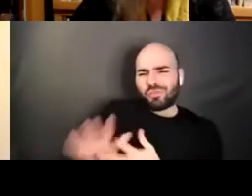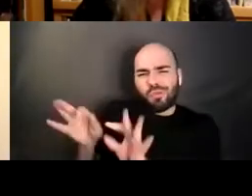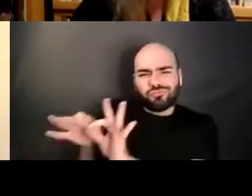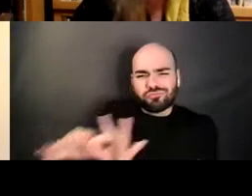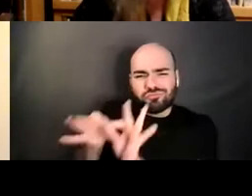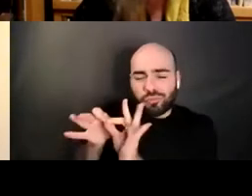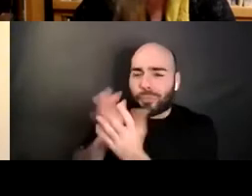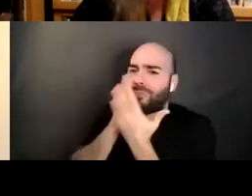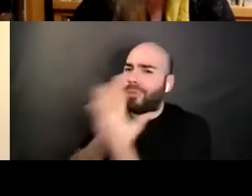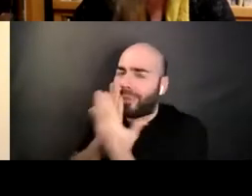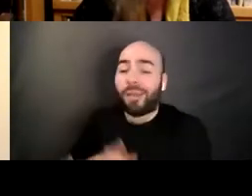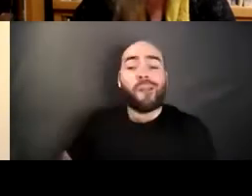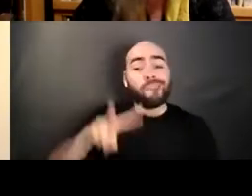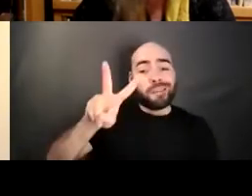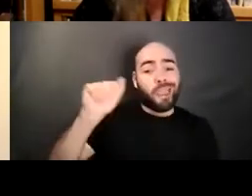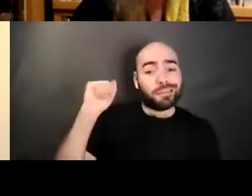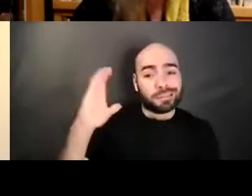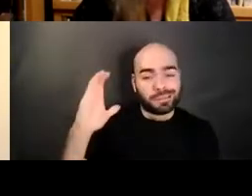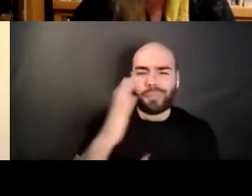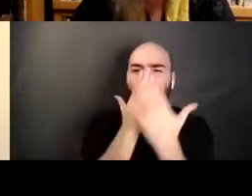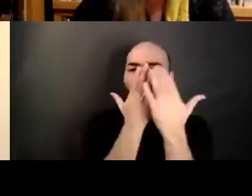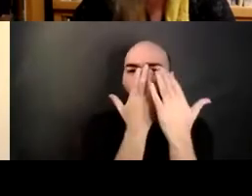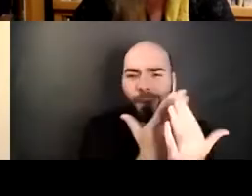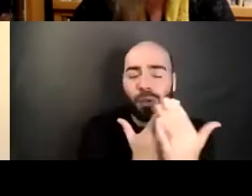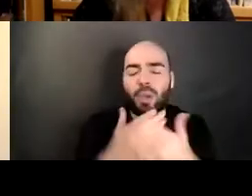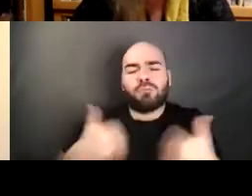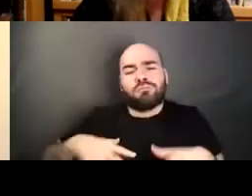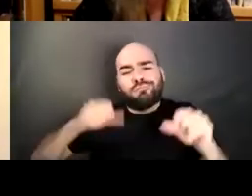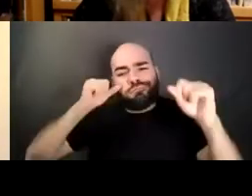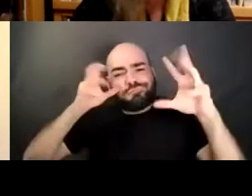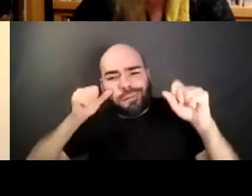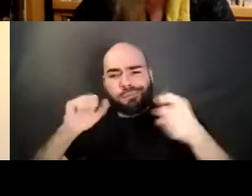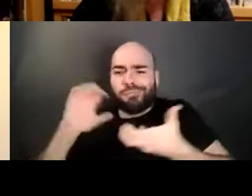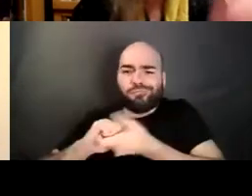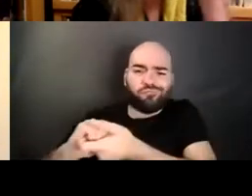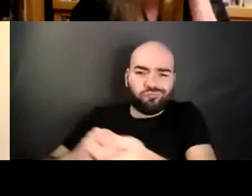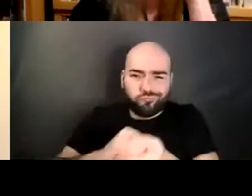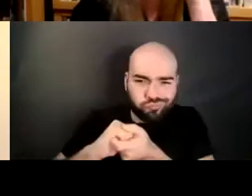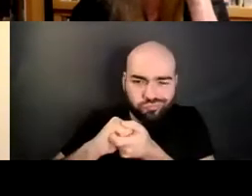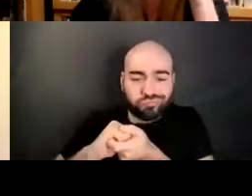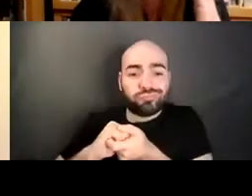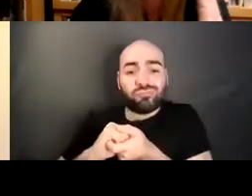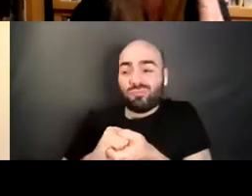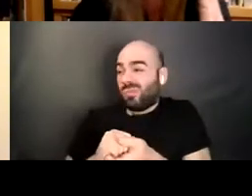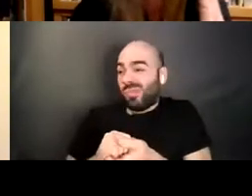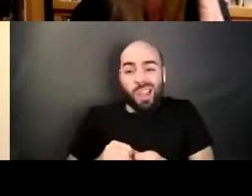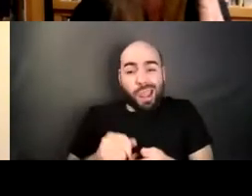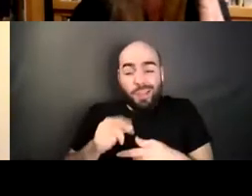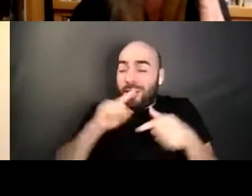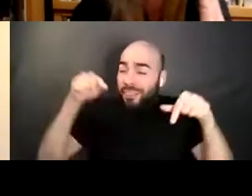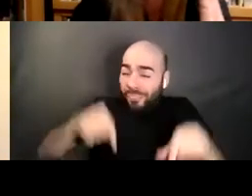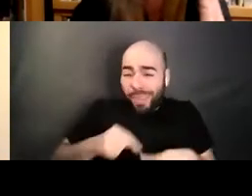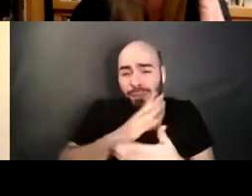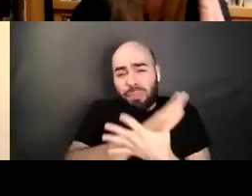you, Vermont Arts Council. It's been awesome collaborating and bringing this out to